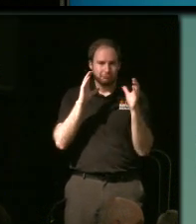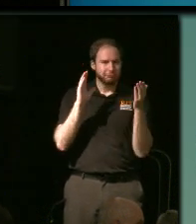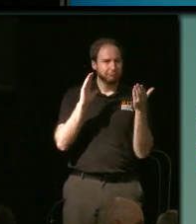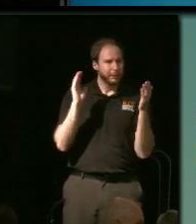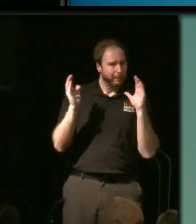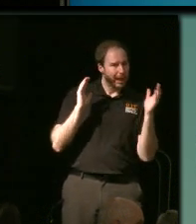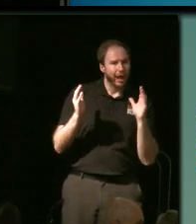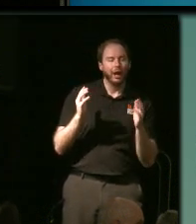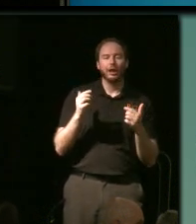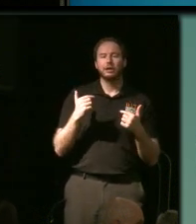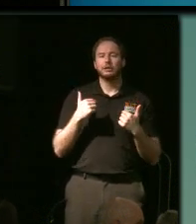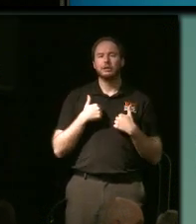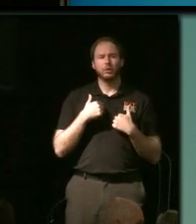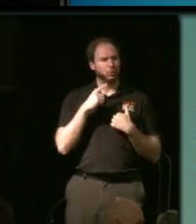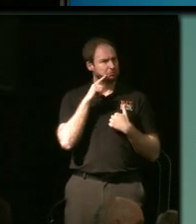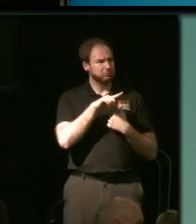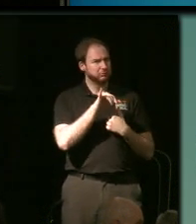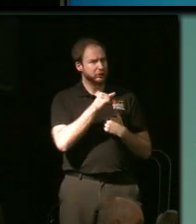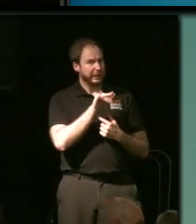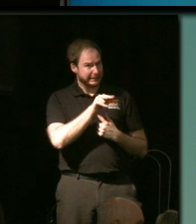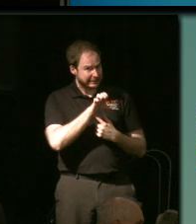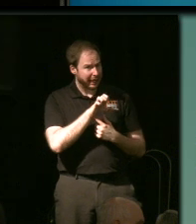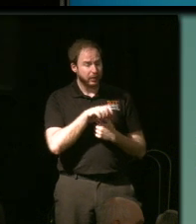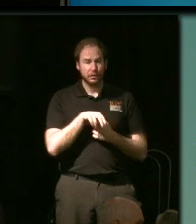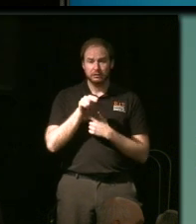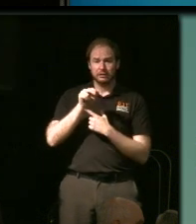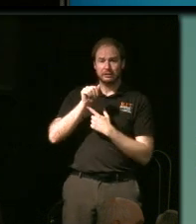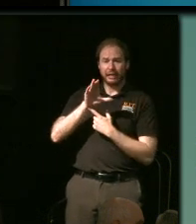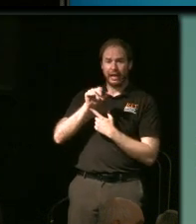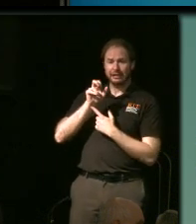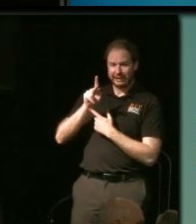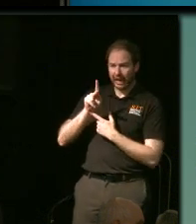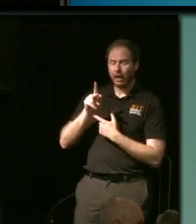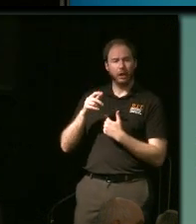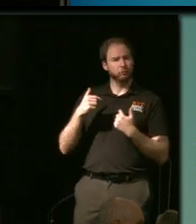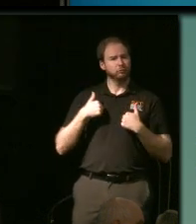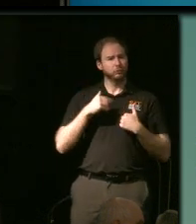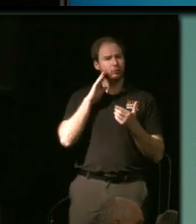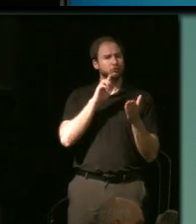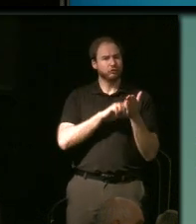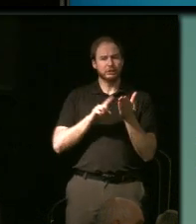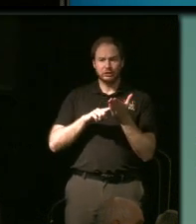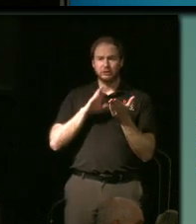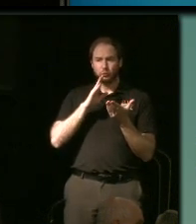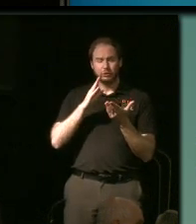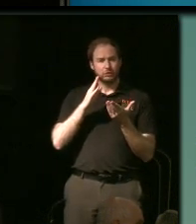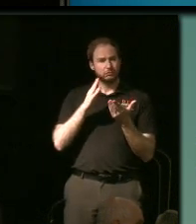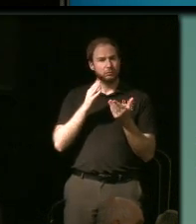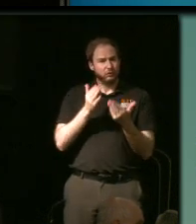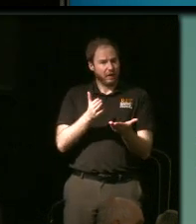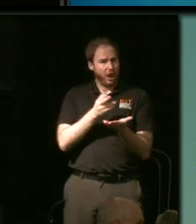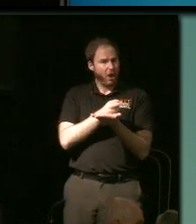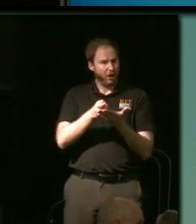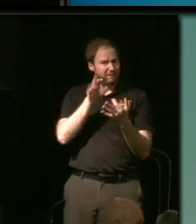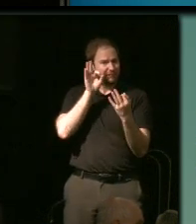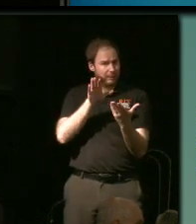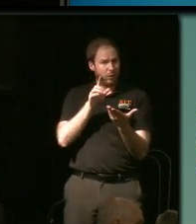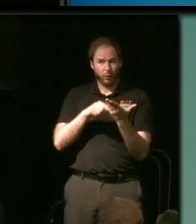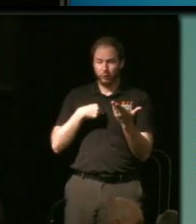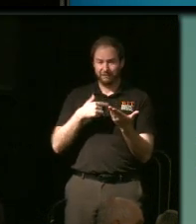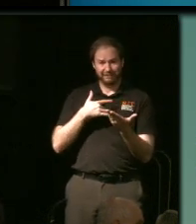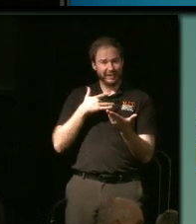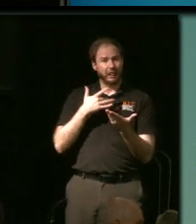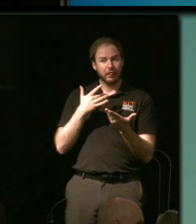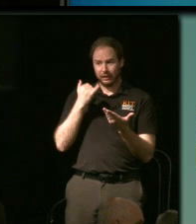Someone says, what about J-site? What about NAC attack? We'll do the research and give an honest opinion to the